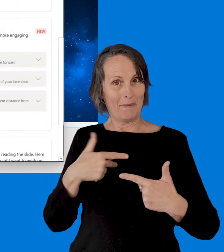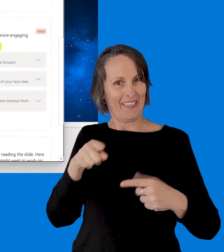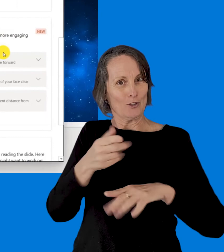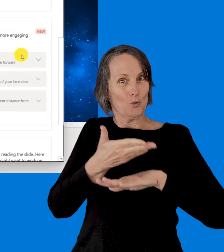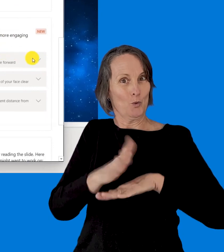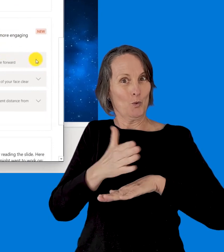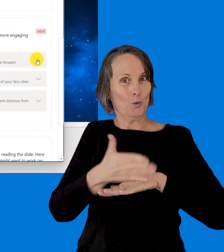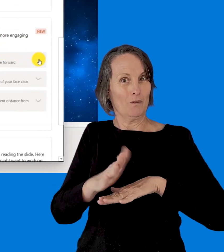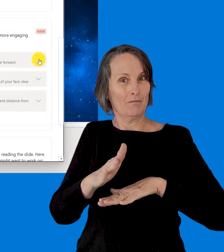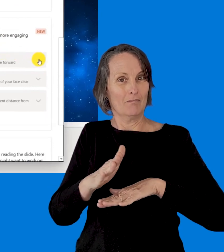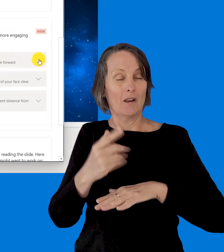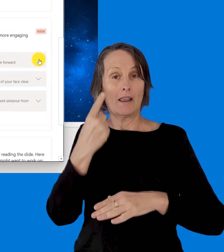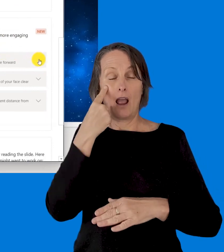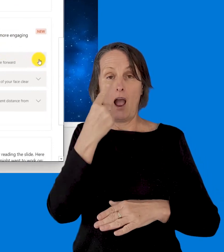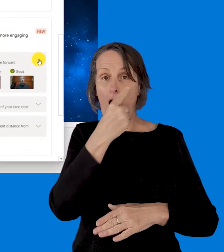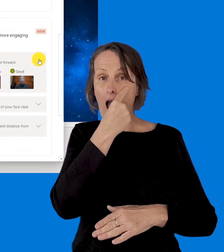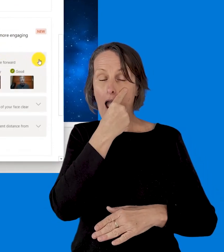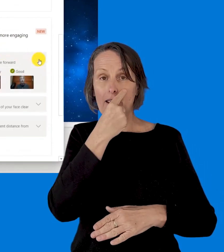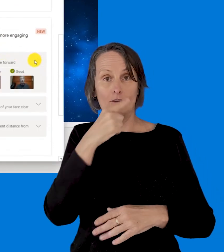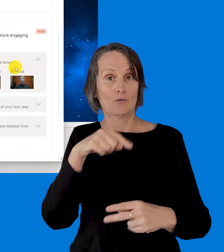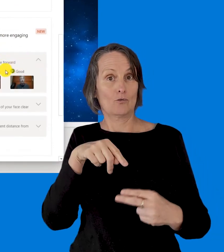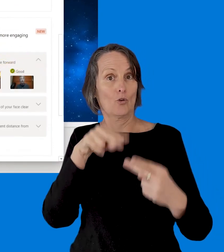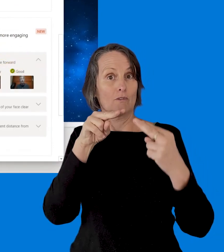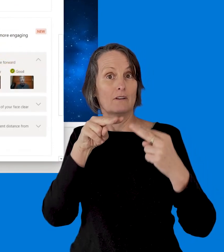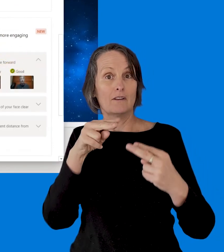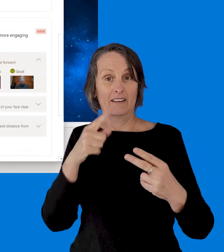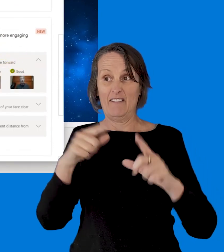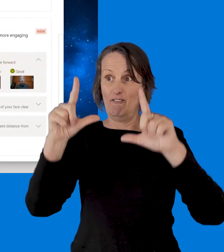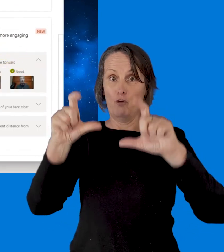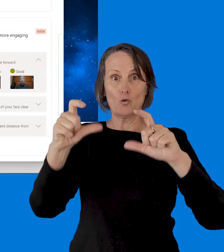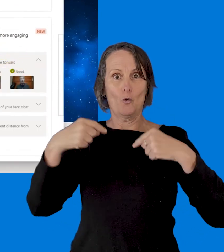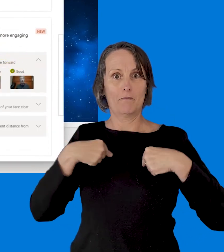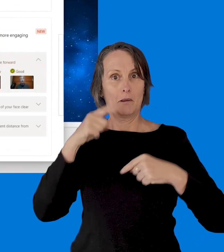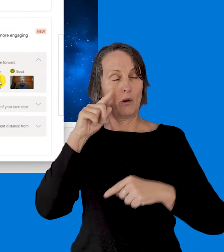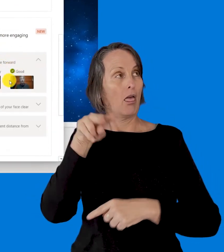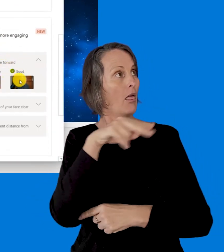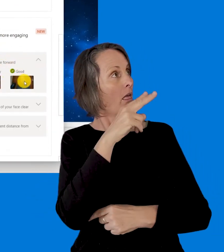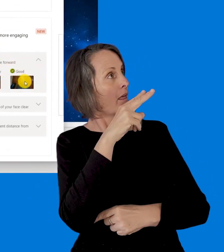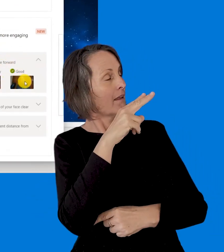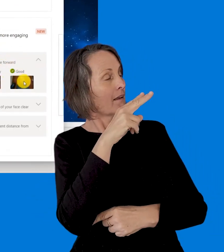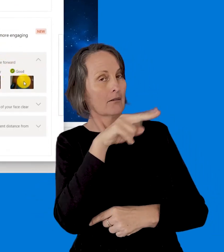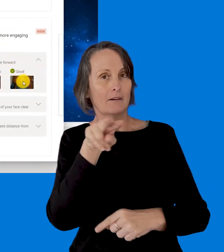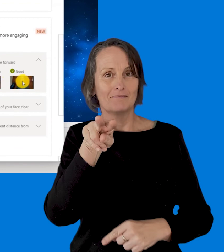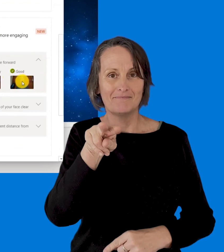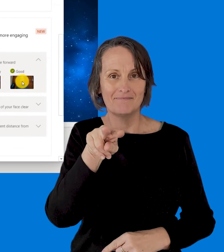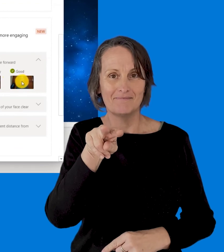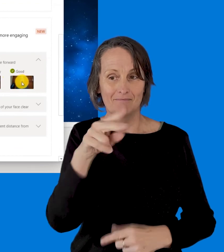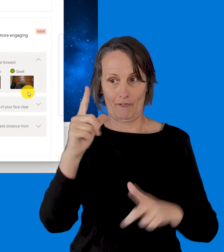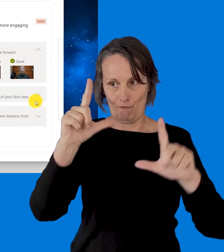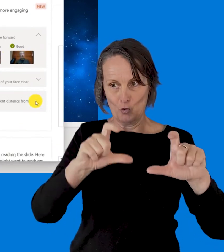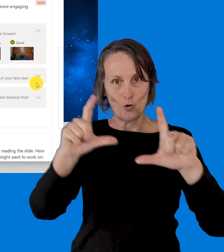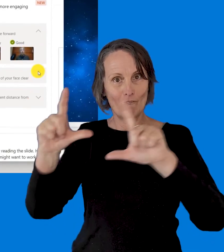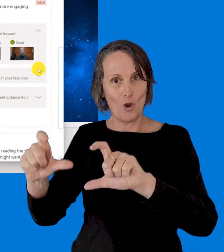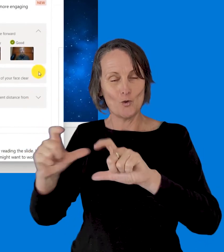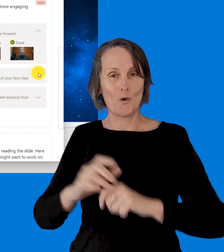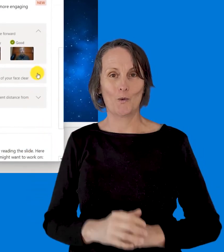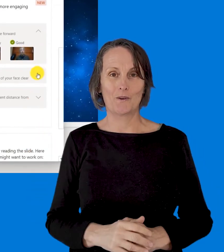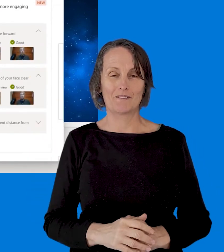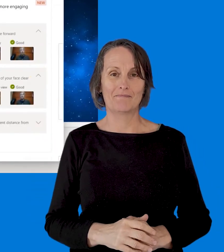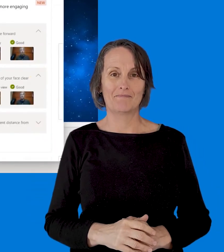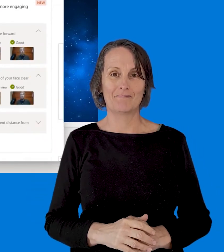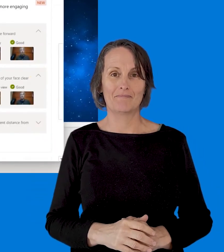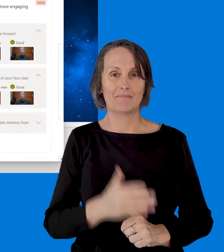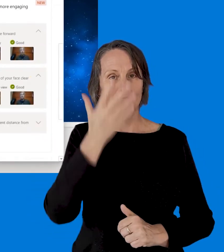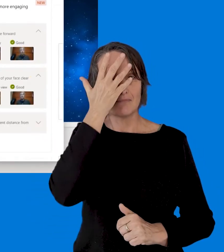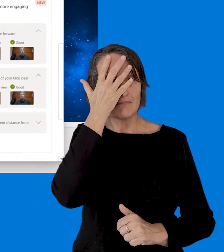is new. Eye contact, if I expand this, it actually took photos when I was facing away and when I was looking forwards. Clear view when